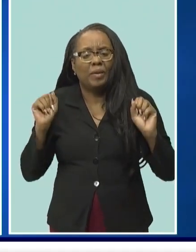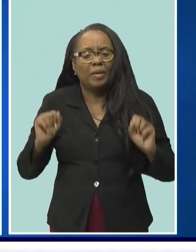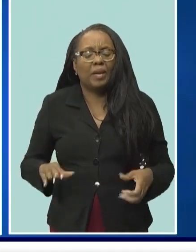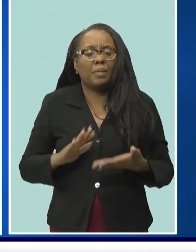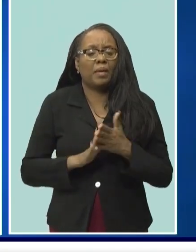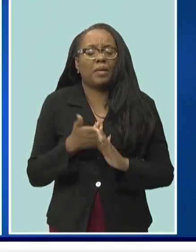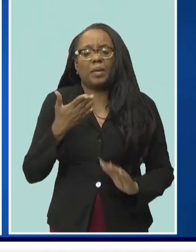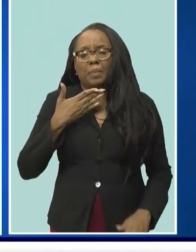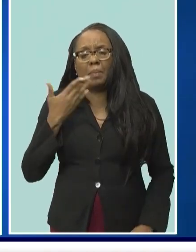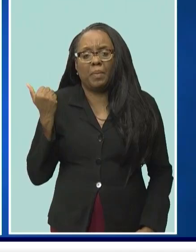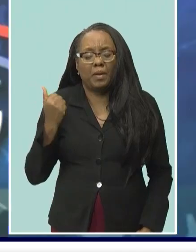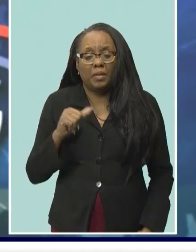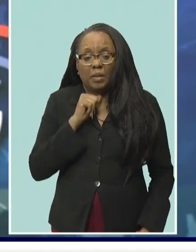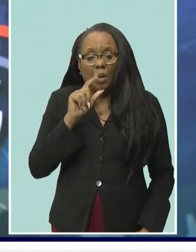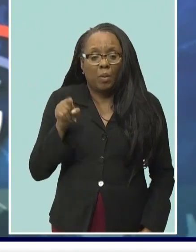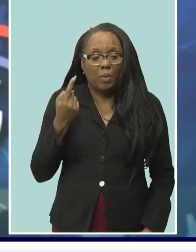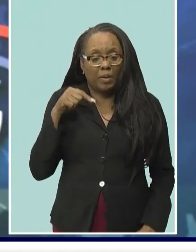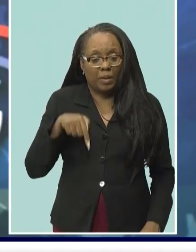but globally.